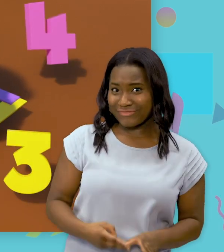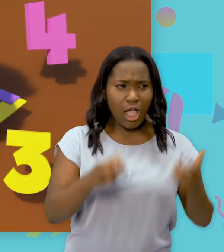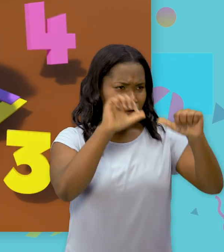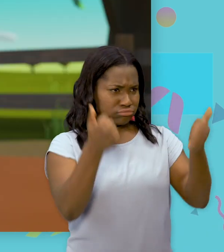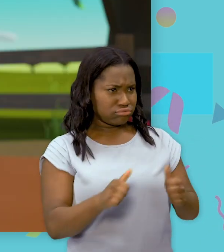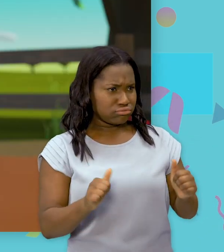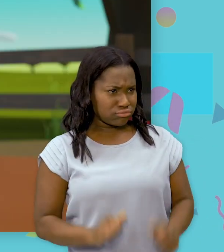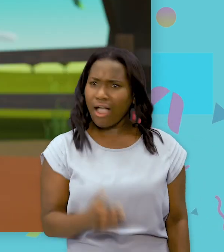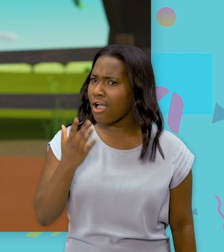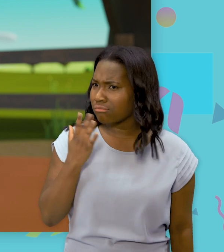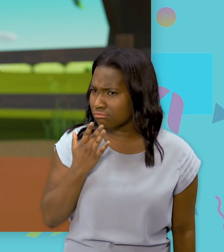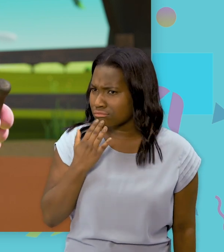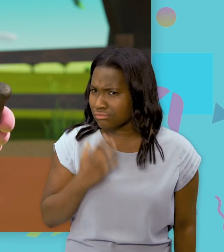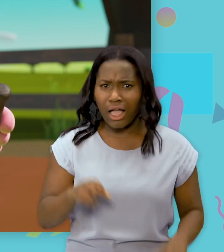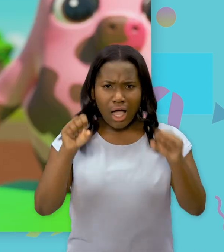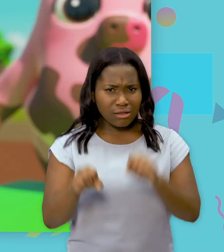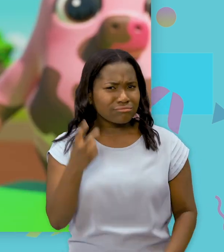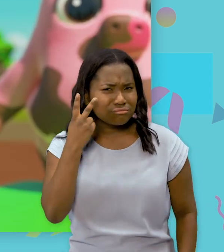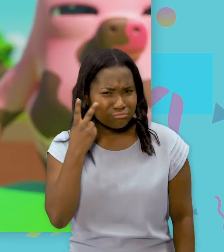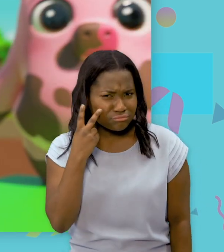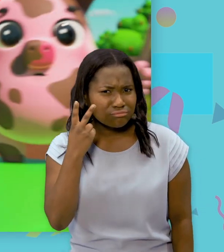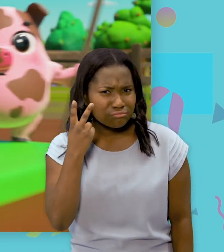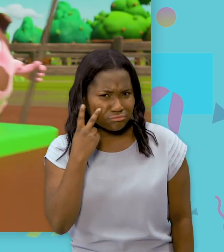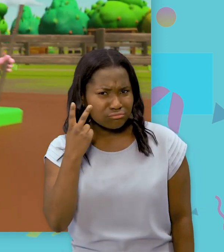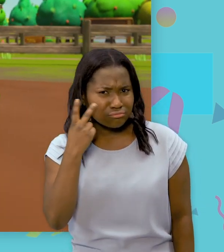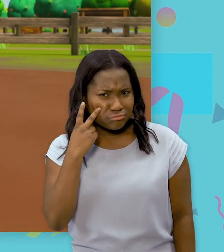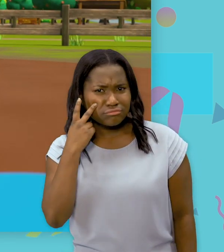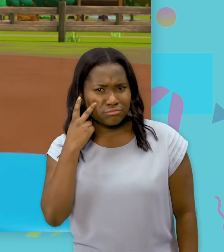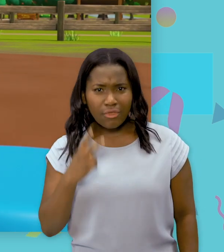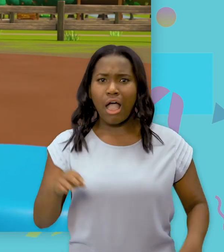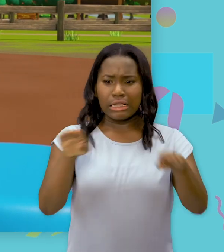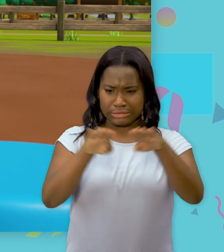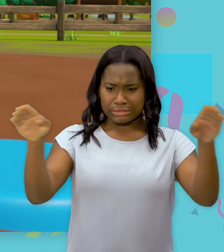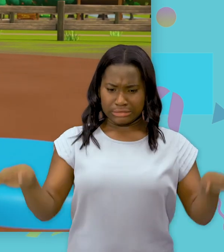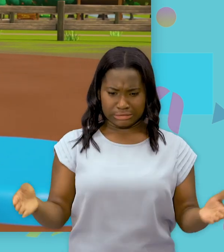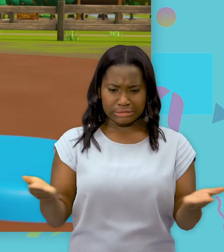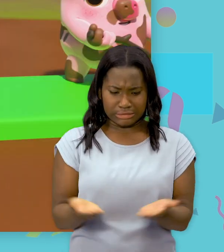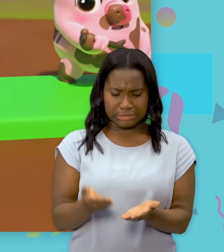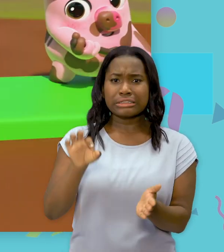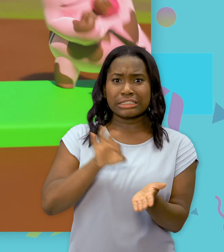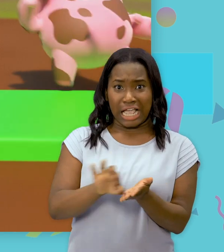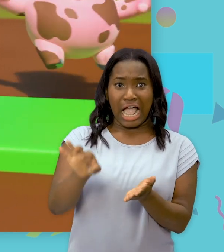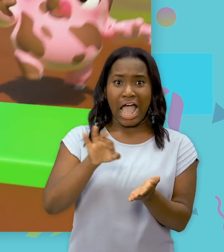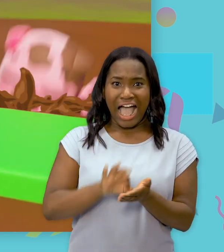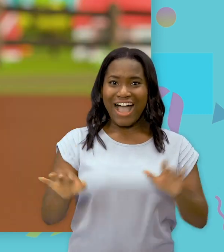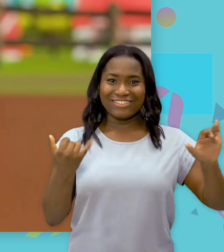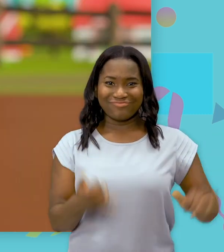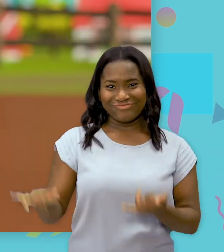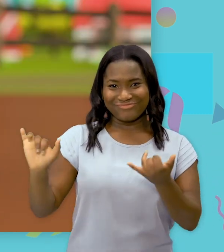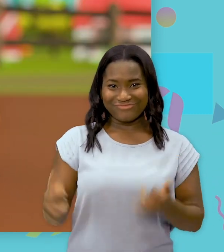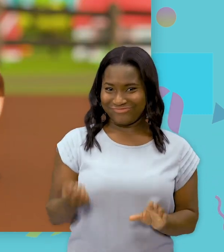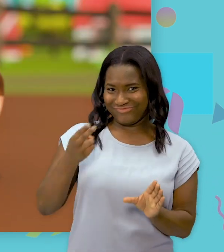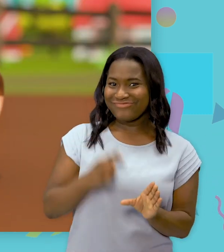What's the shape and what's the colour? Can you see? Can you count all the sides? Play with